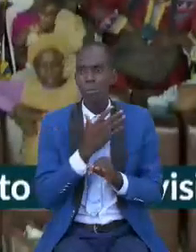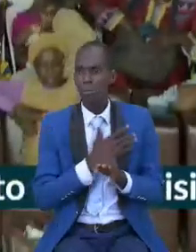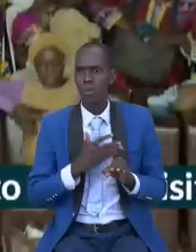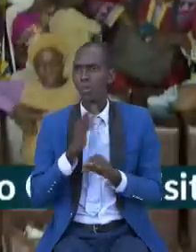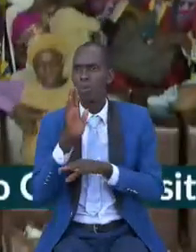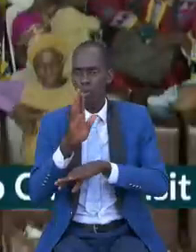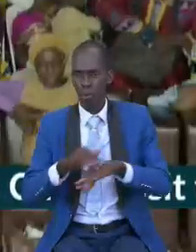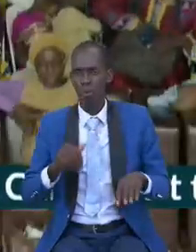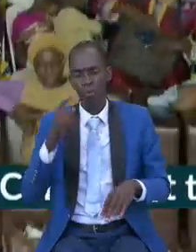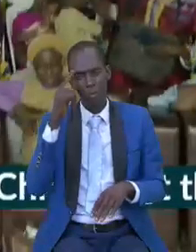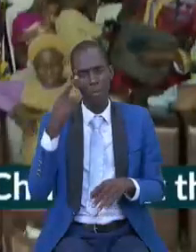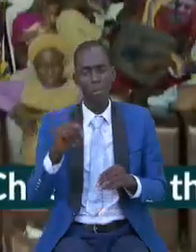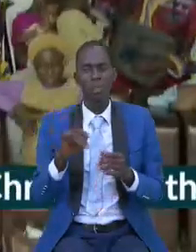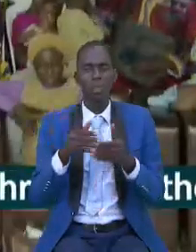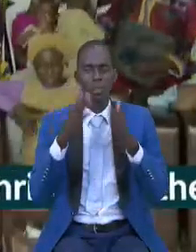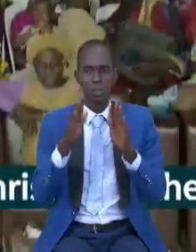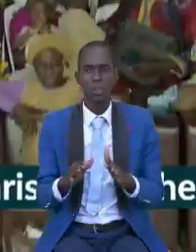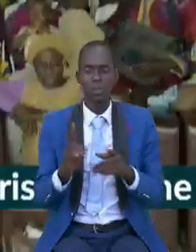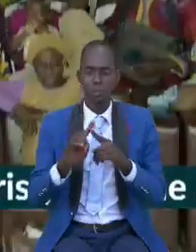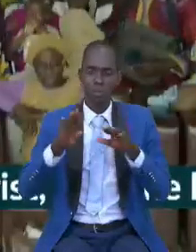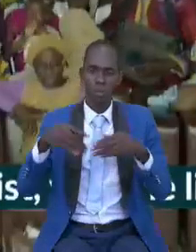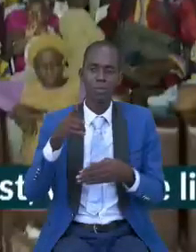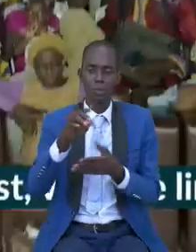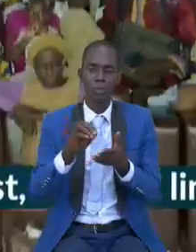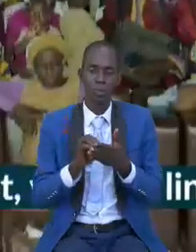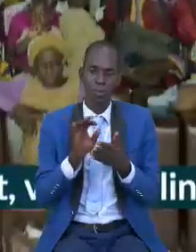are finished, am I seeing flag there?